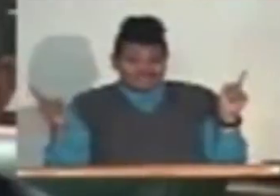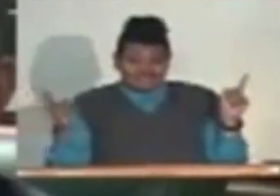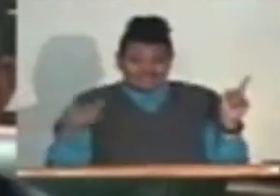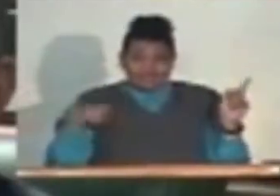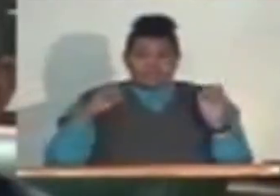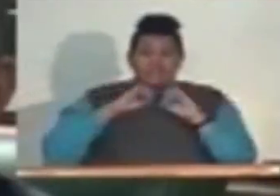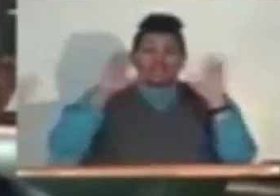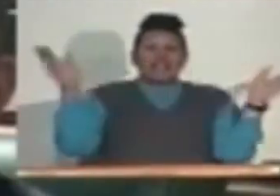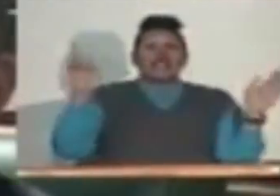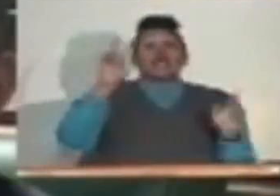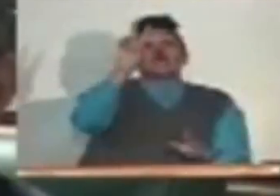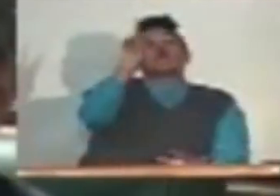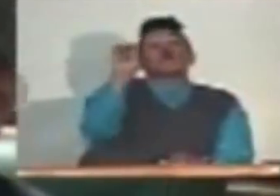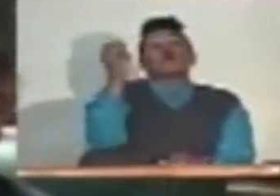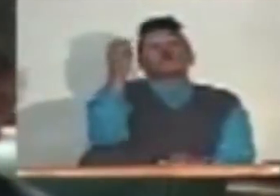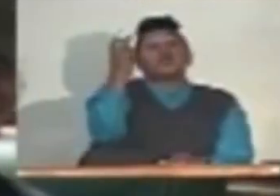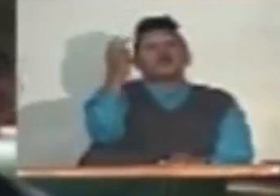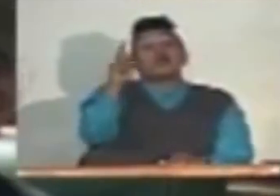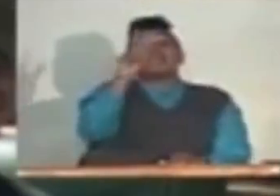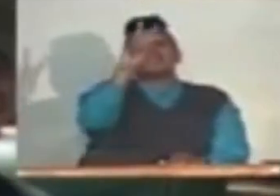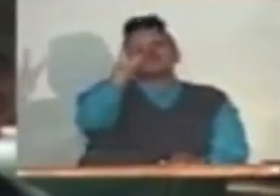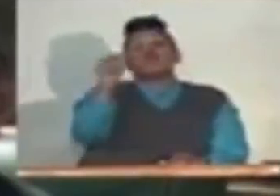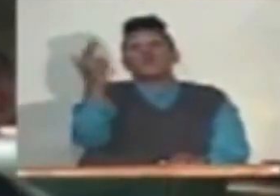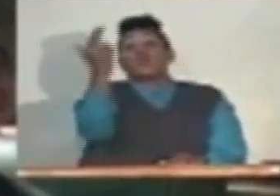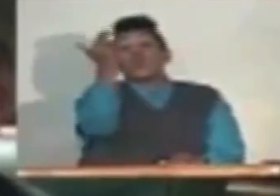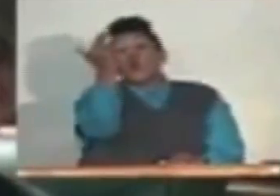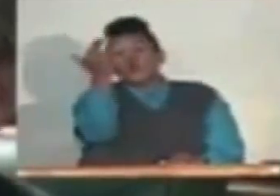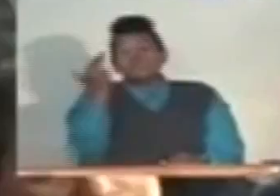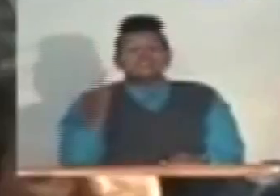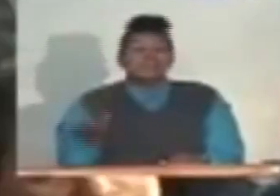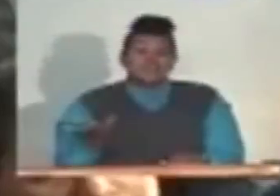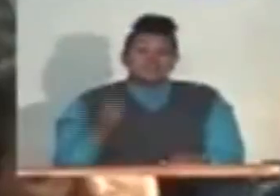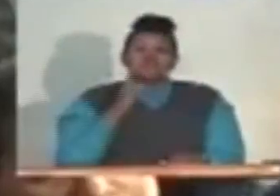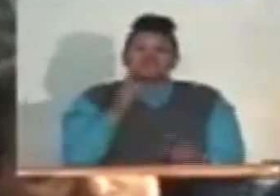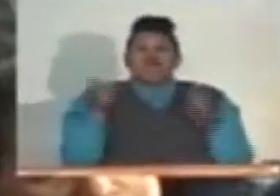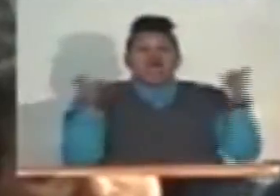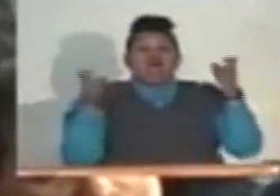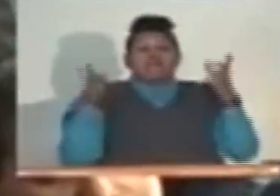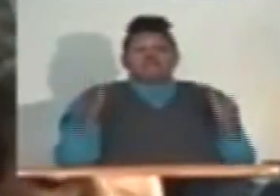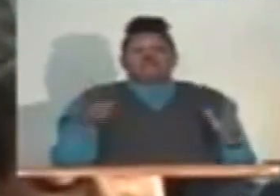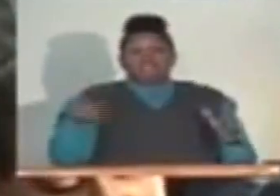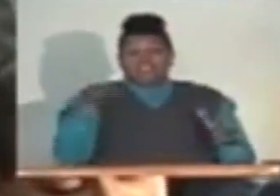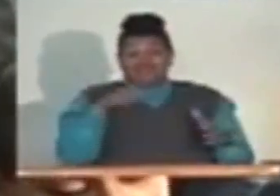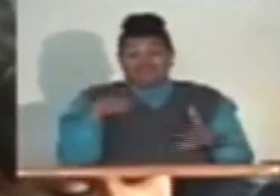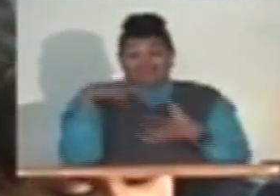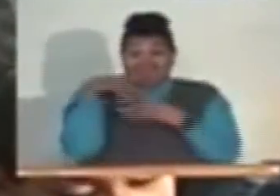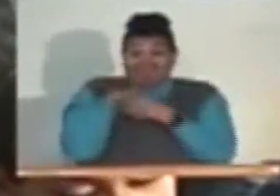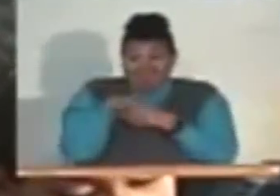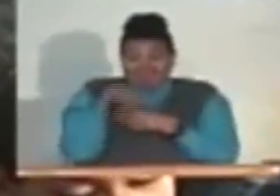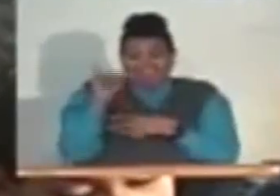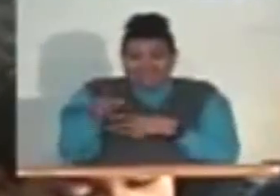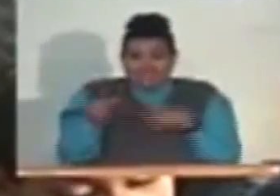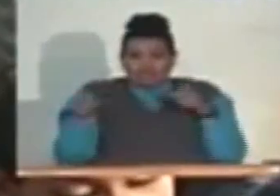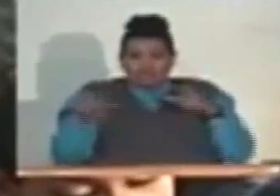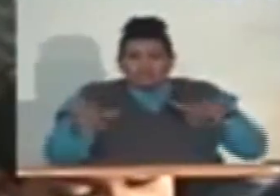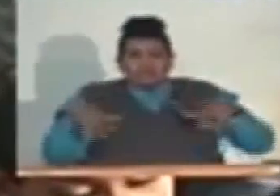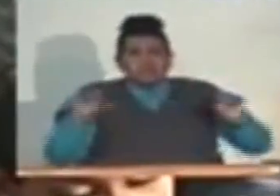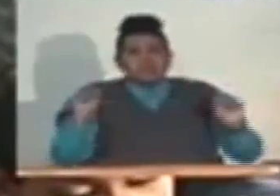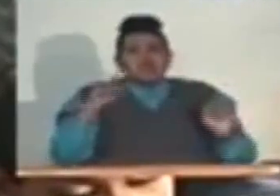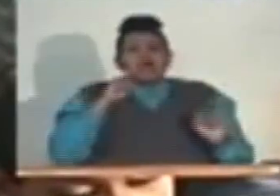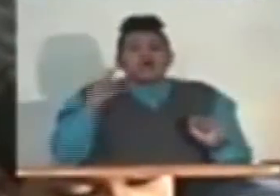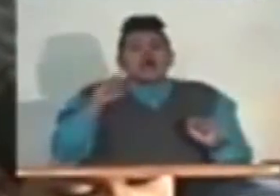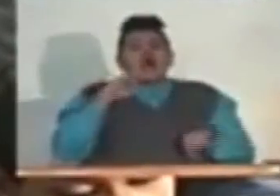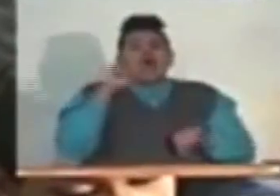Let me make it clear that in 2012 and 2013, the administration of which I was a part inherited